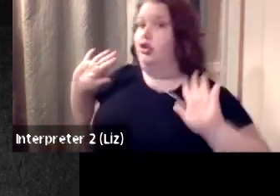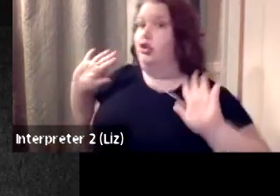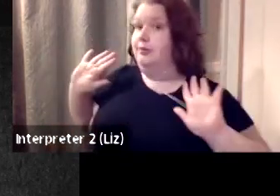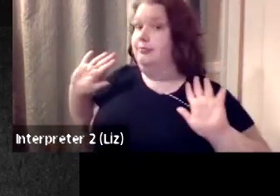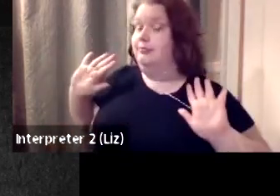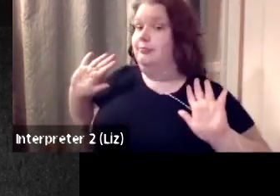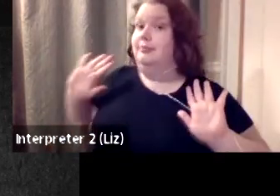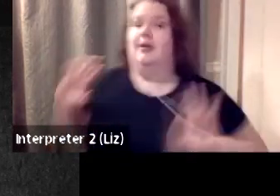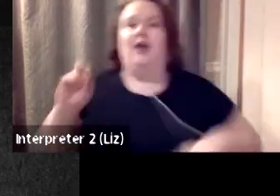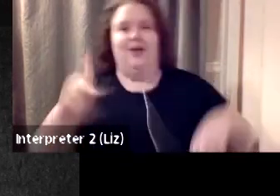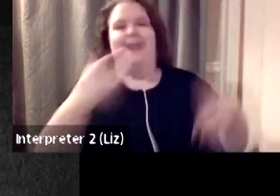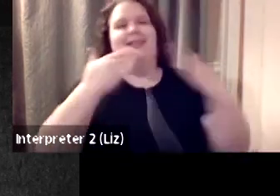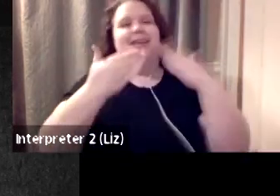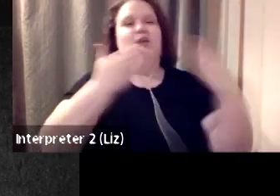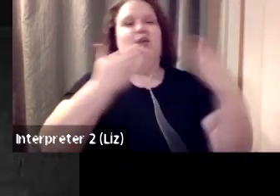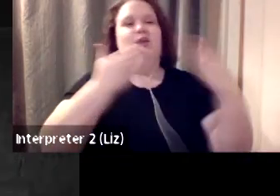Thanks, everybody. Thank you, everyone.